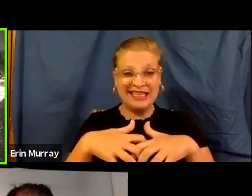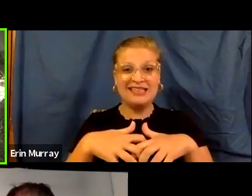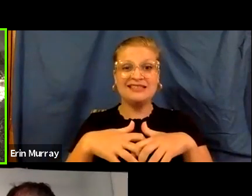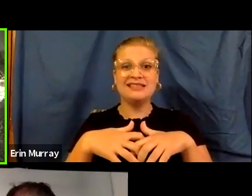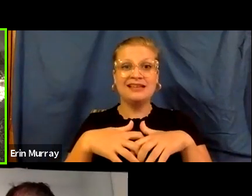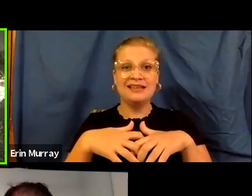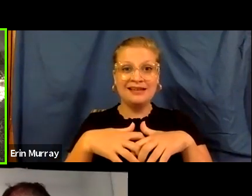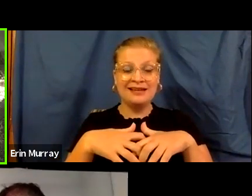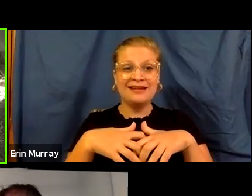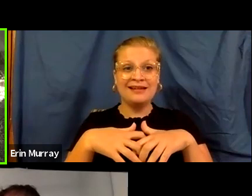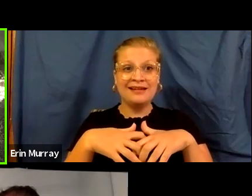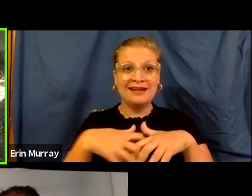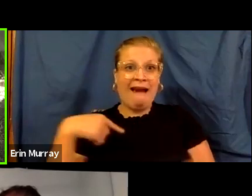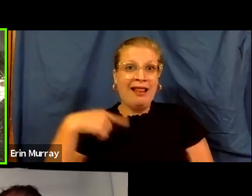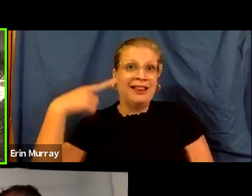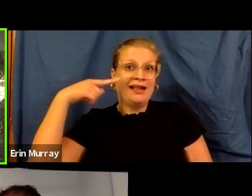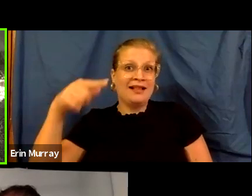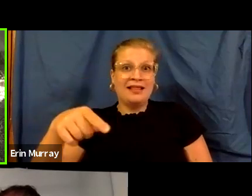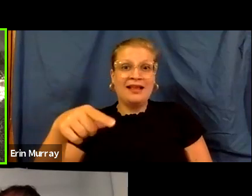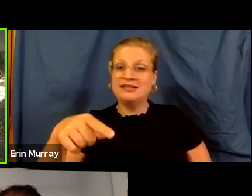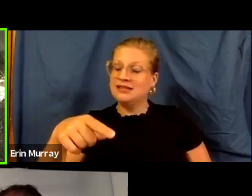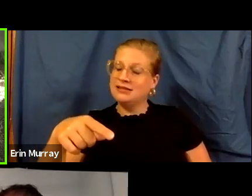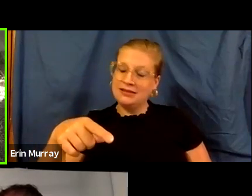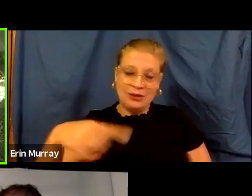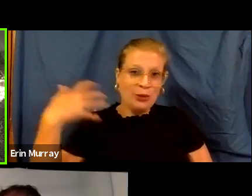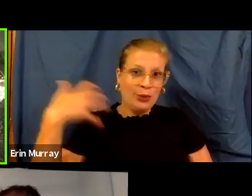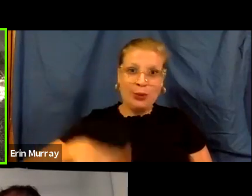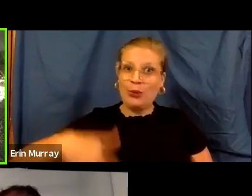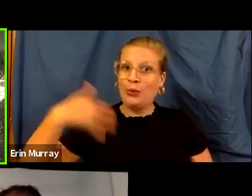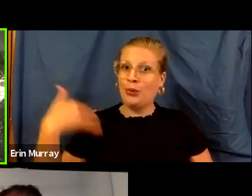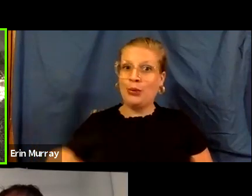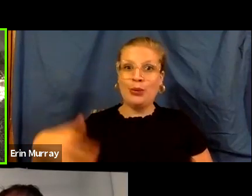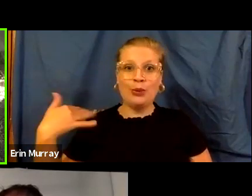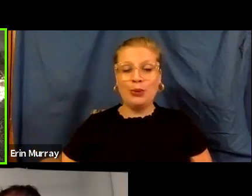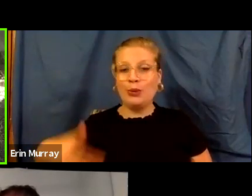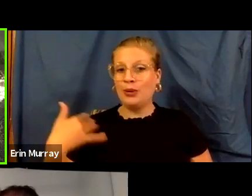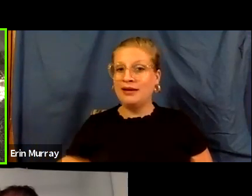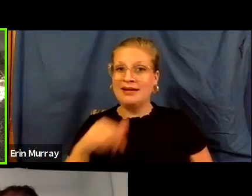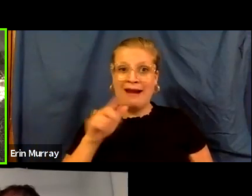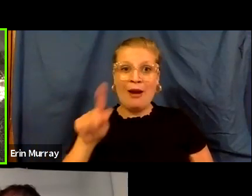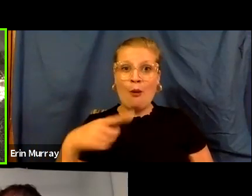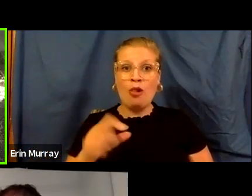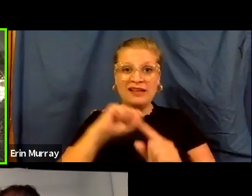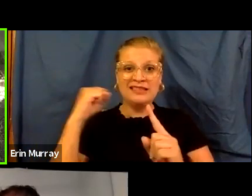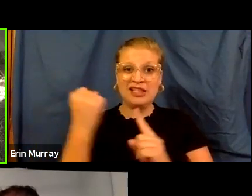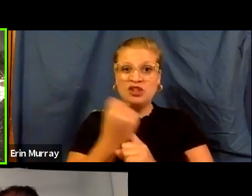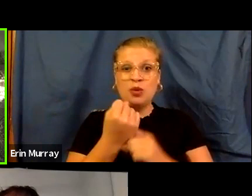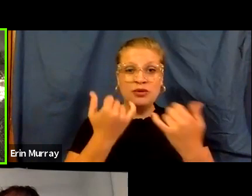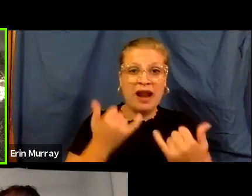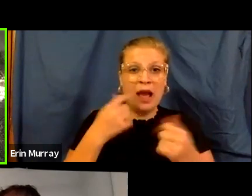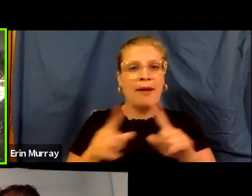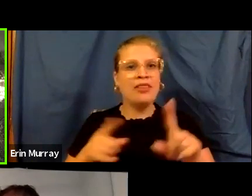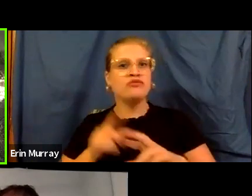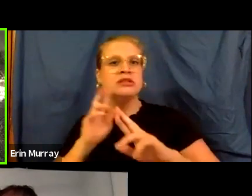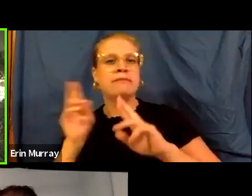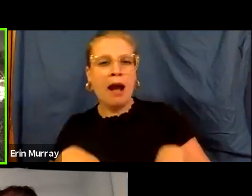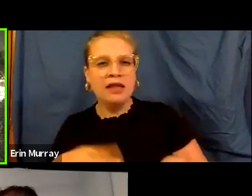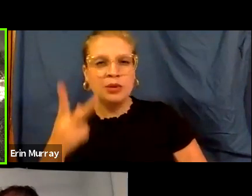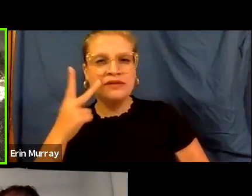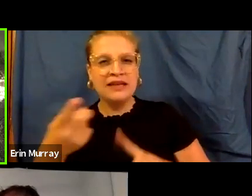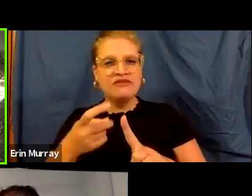I just think, you know, this is totally unprecedented. You know, not just the situation that we're in, but the response that we've seen from